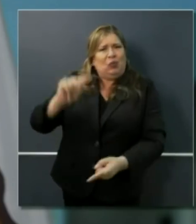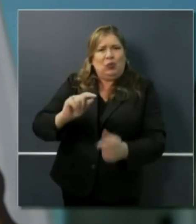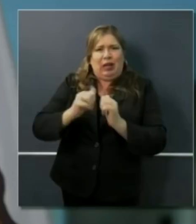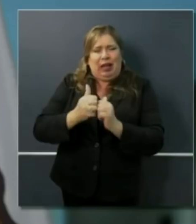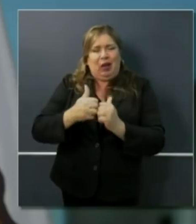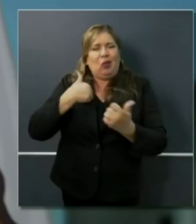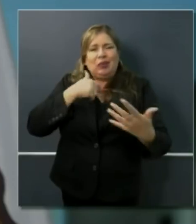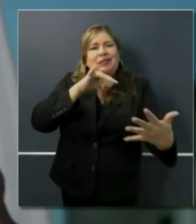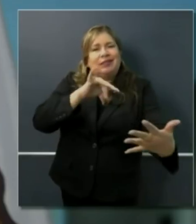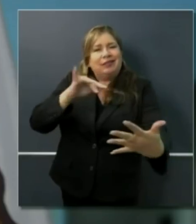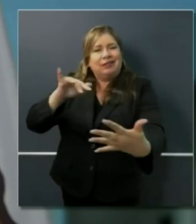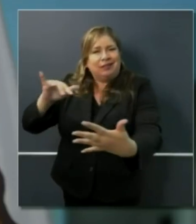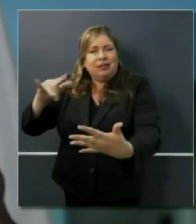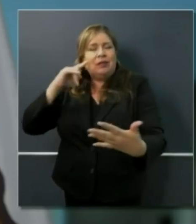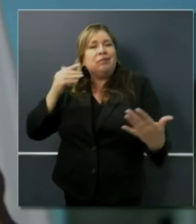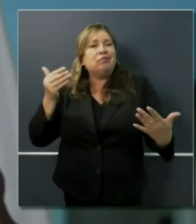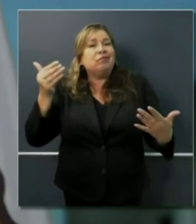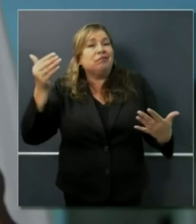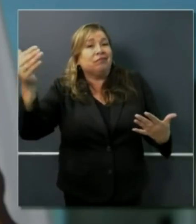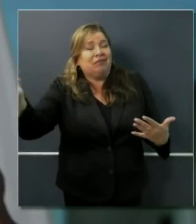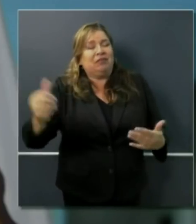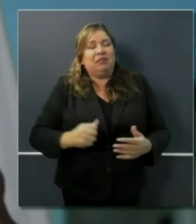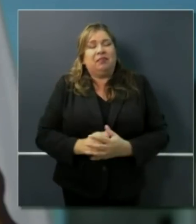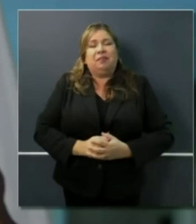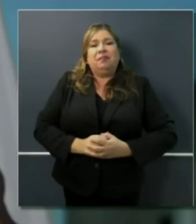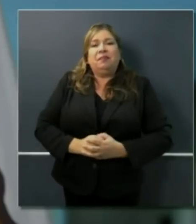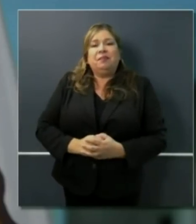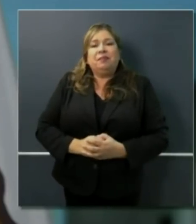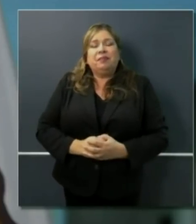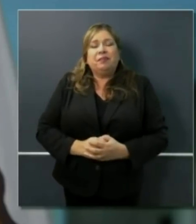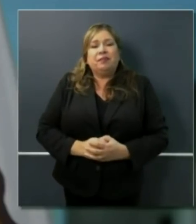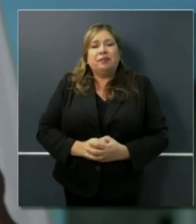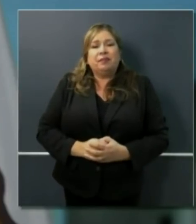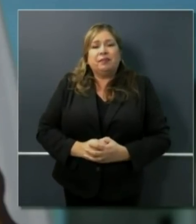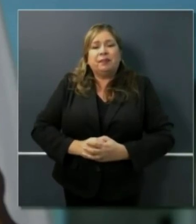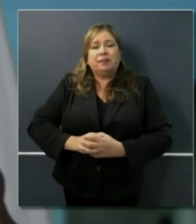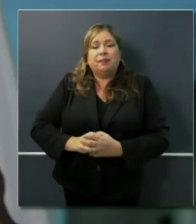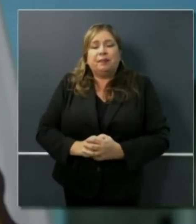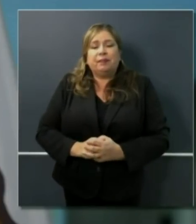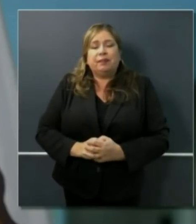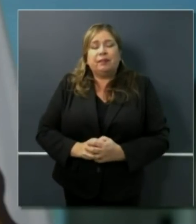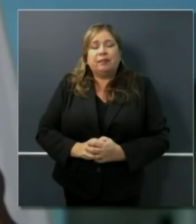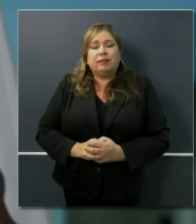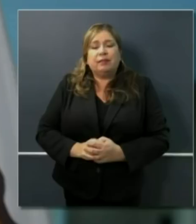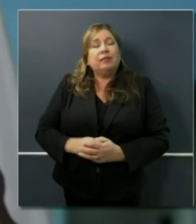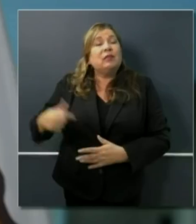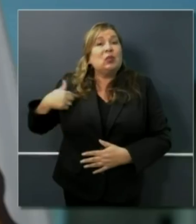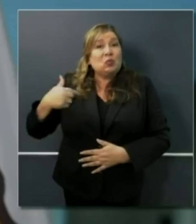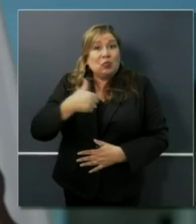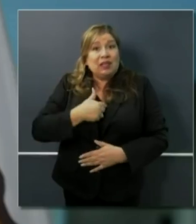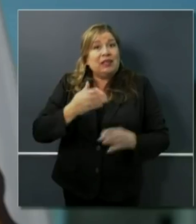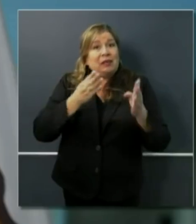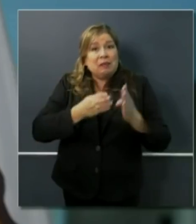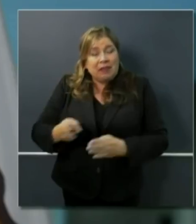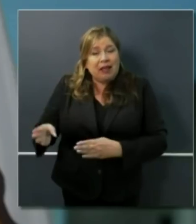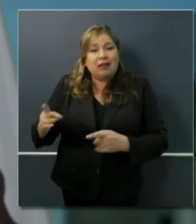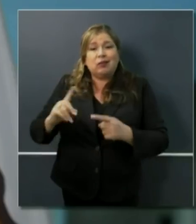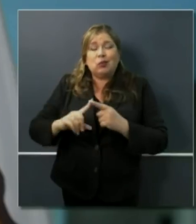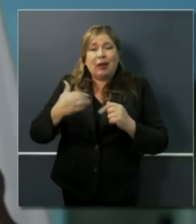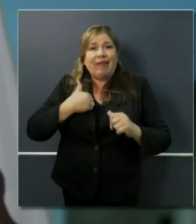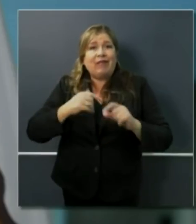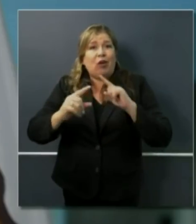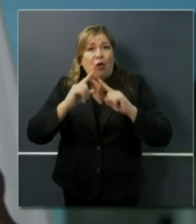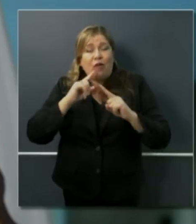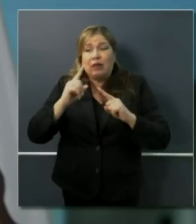me now anchor those conversations so you can understand them a little bit more formally. We intend to have those conversations with